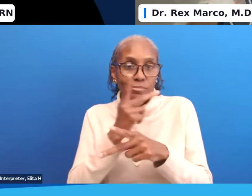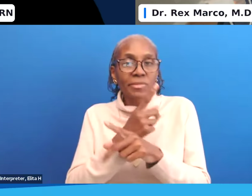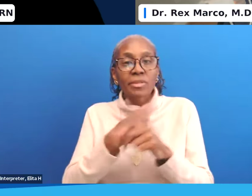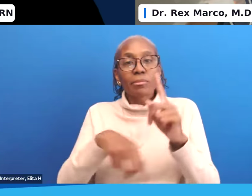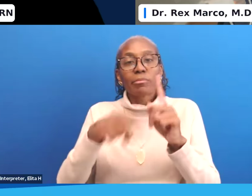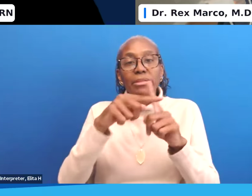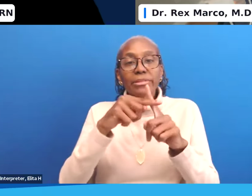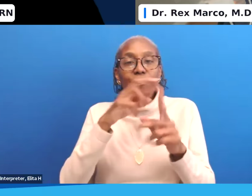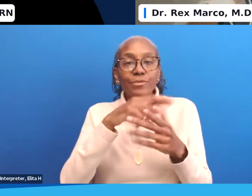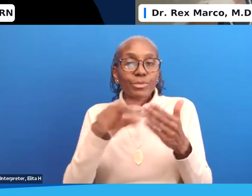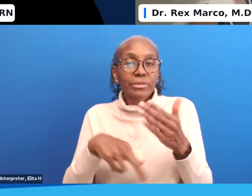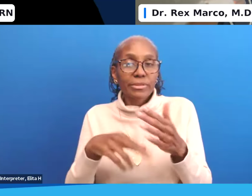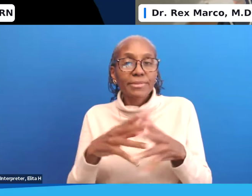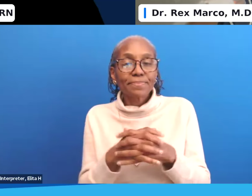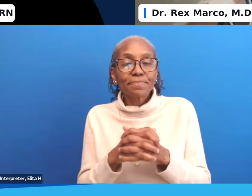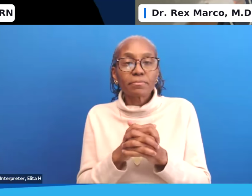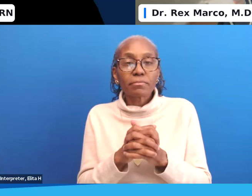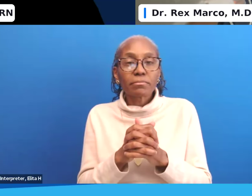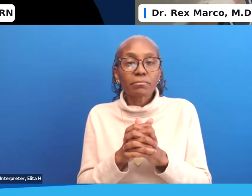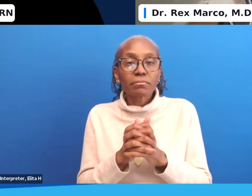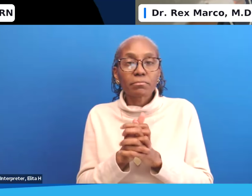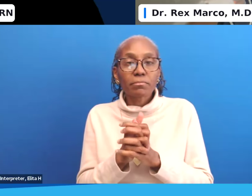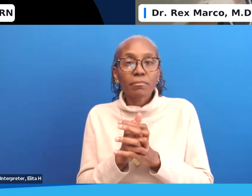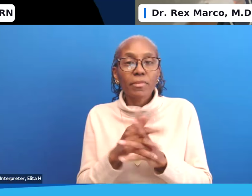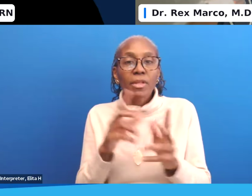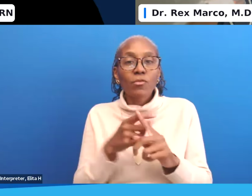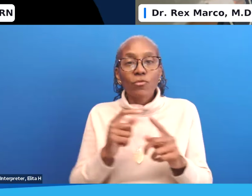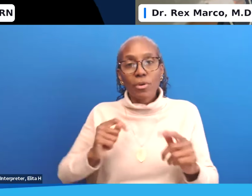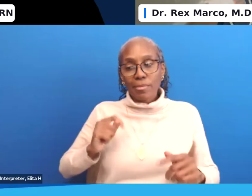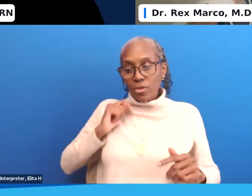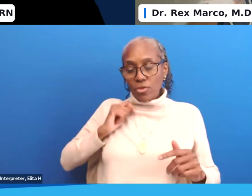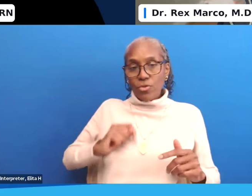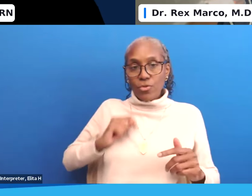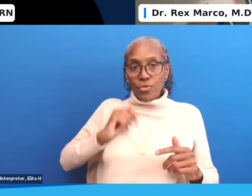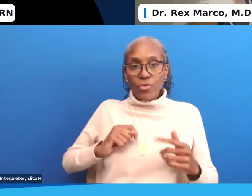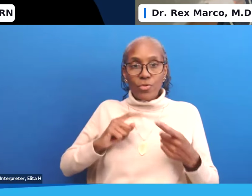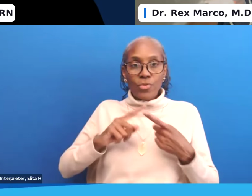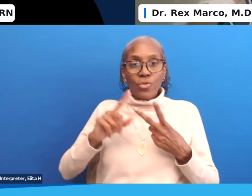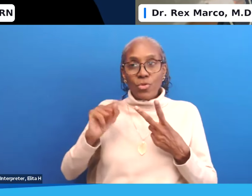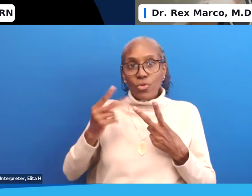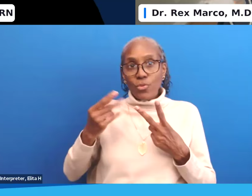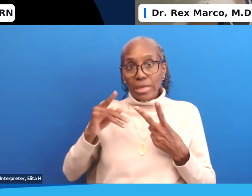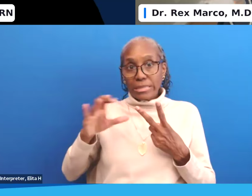positive results from in the thoracic as well as for bowel and bladder